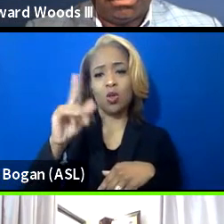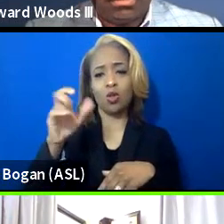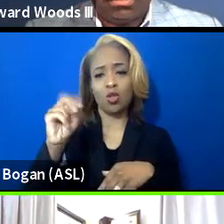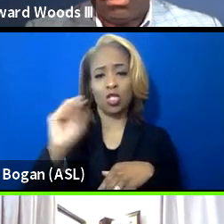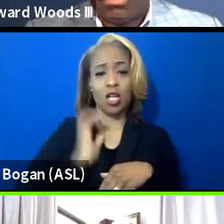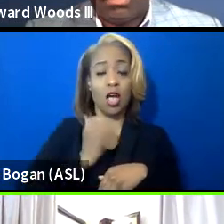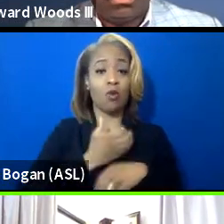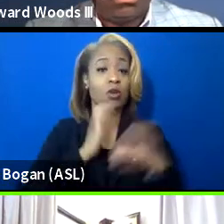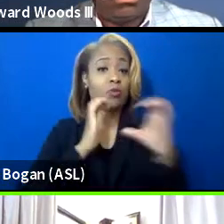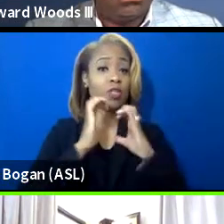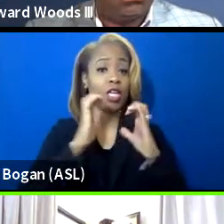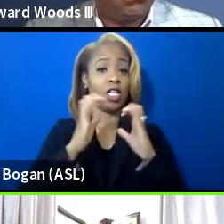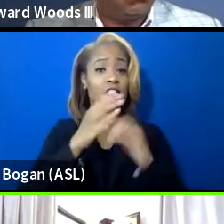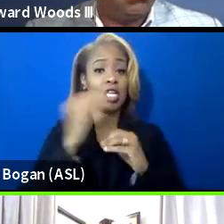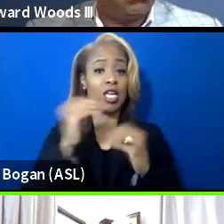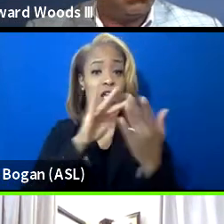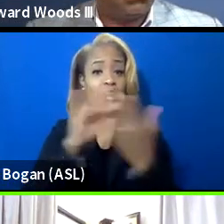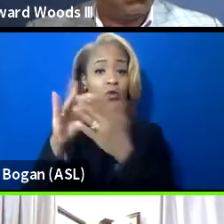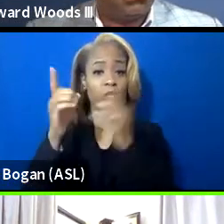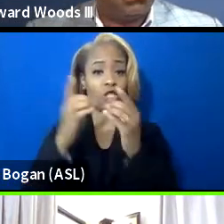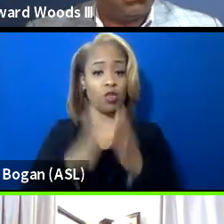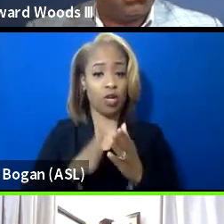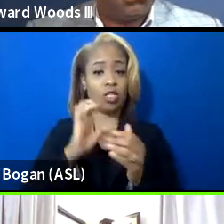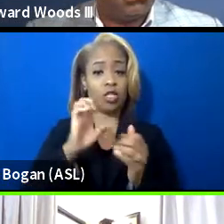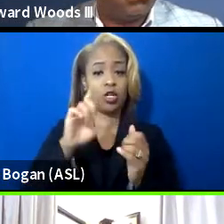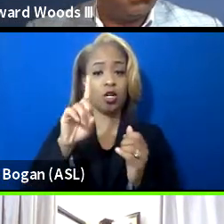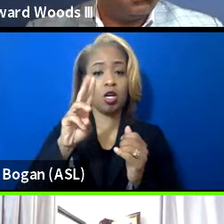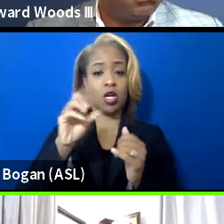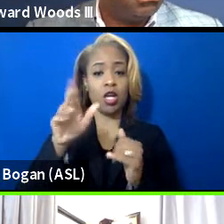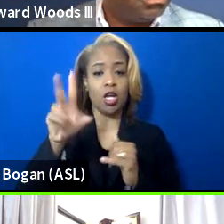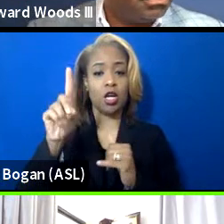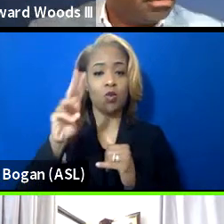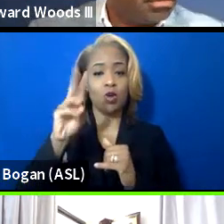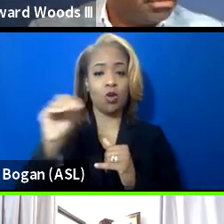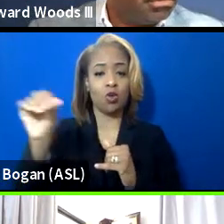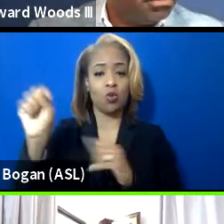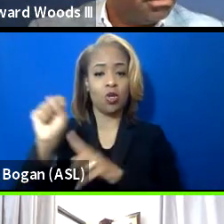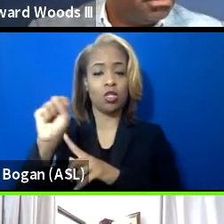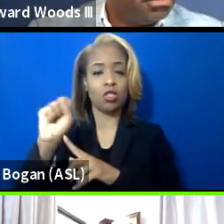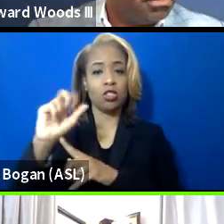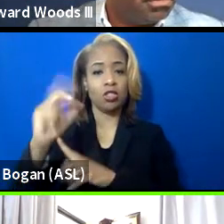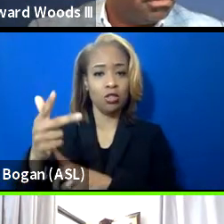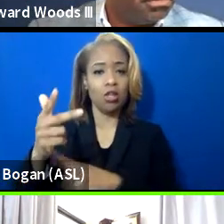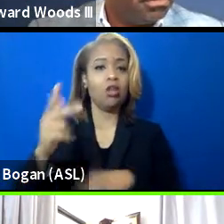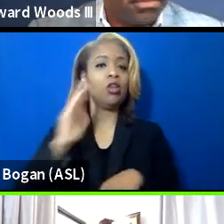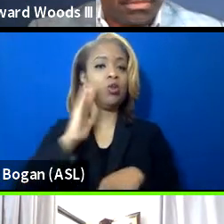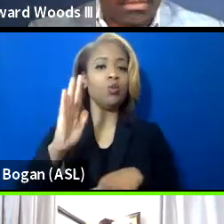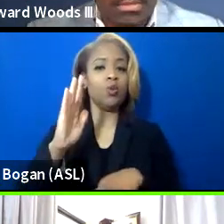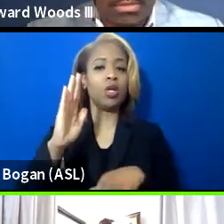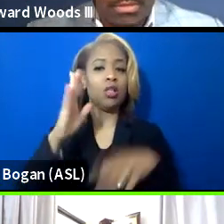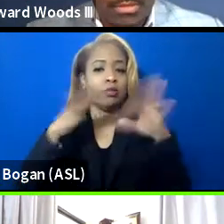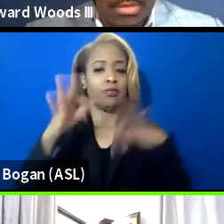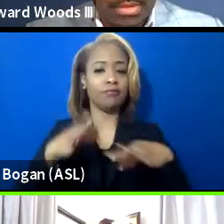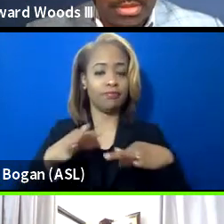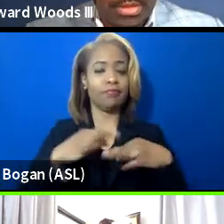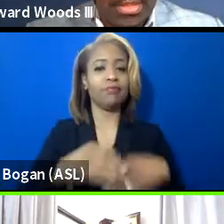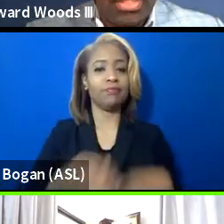director, Edward, was the third. Is there something that we need to know about this resolution before we take some action?